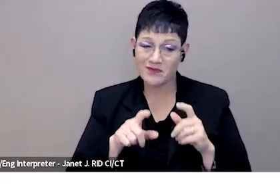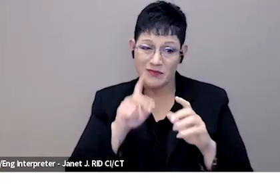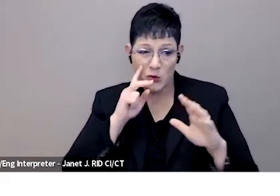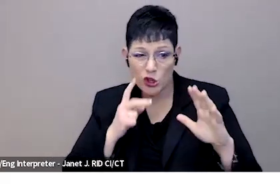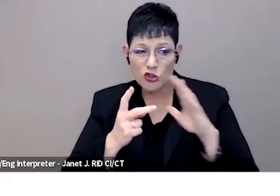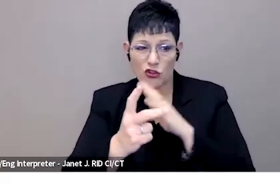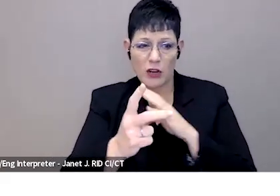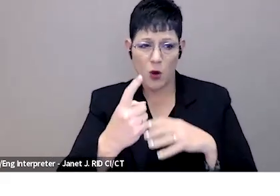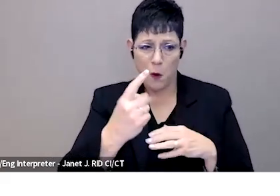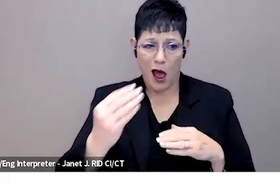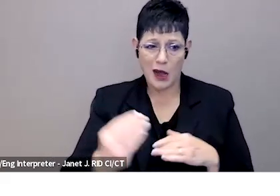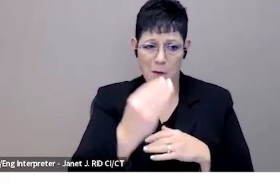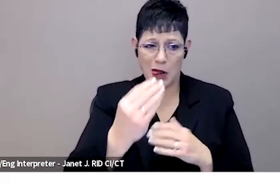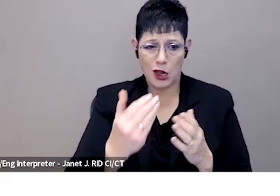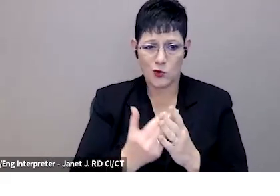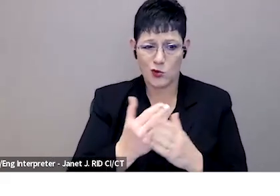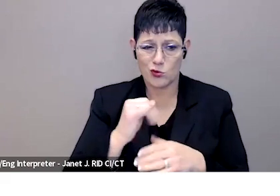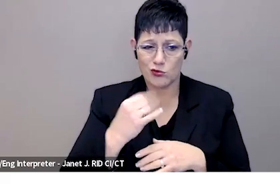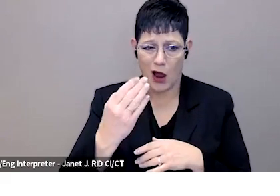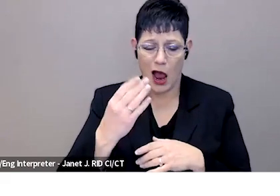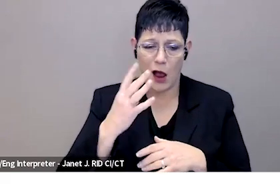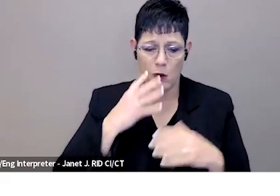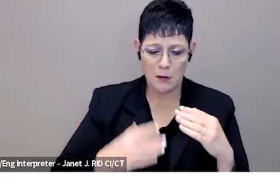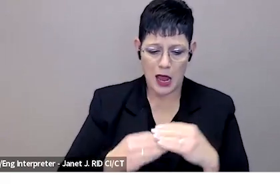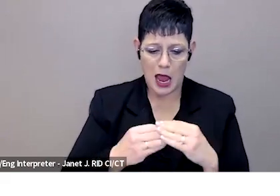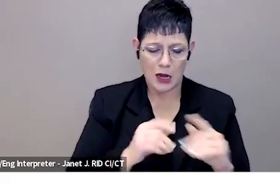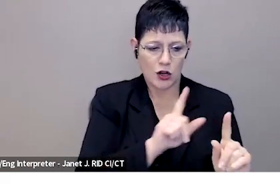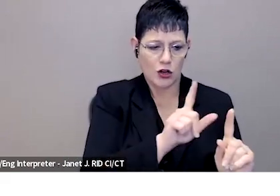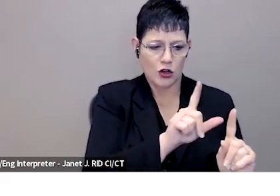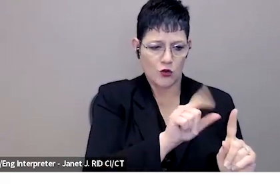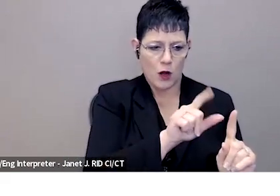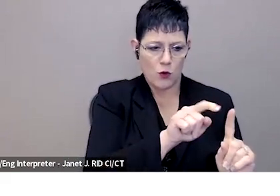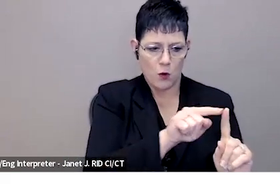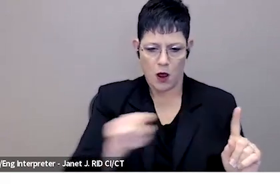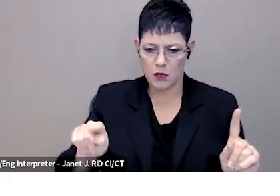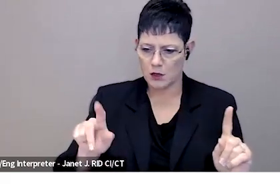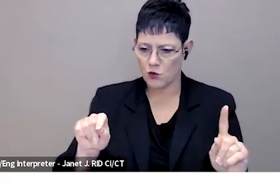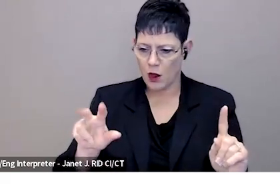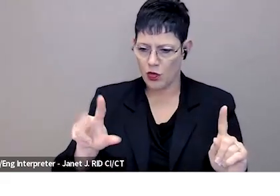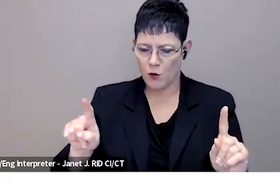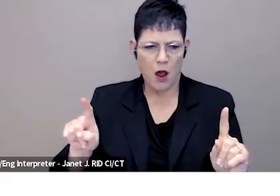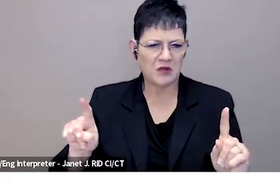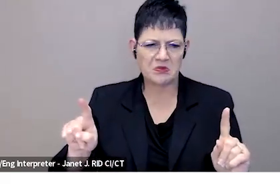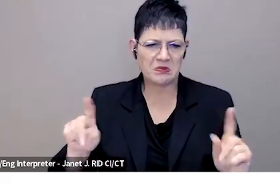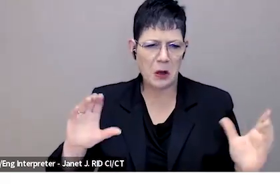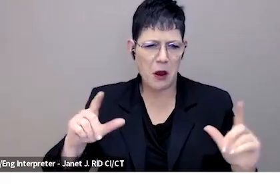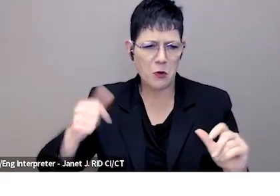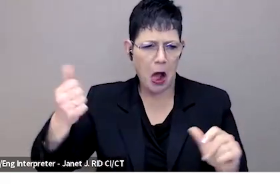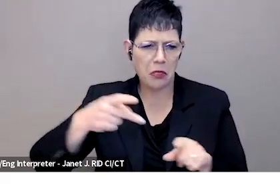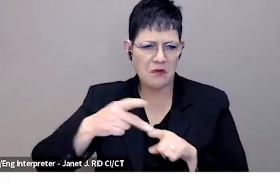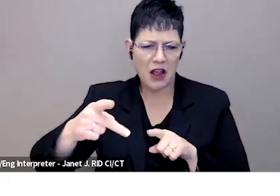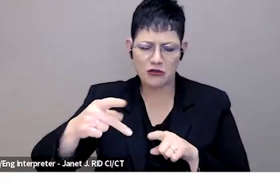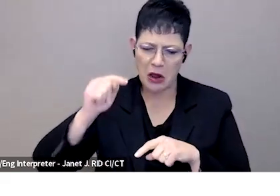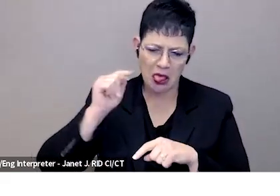million new jobs between 2021 and 2031. This is more than any other occupation in the United